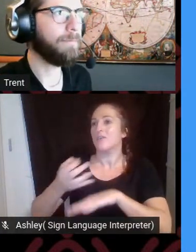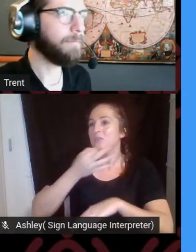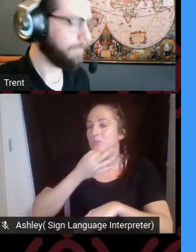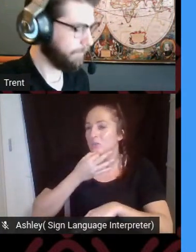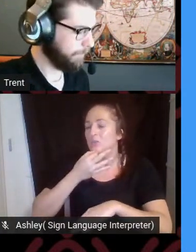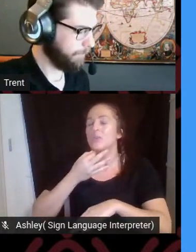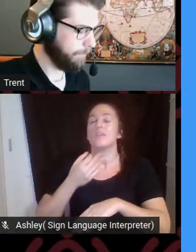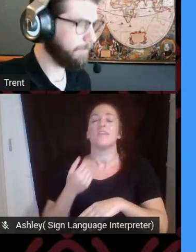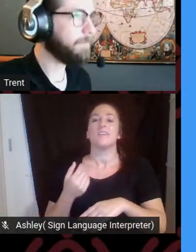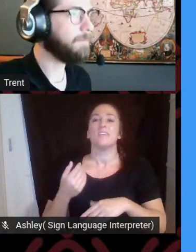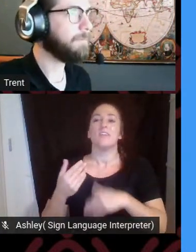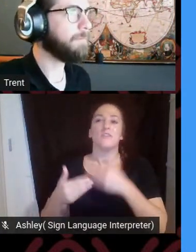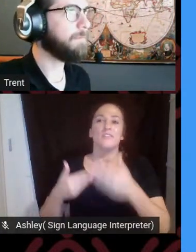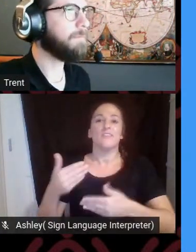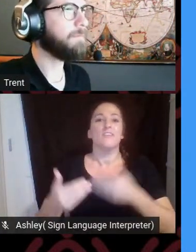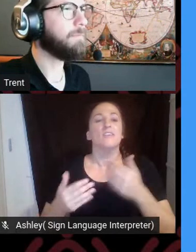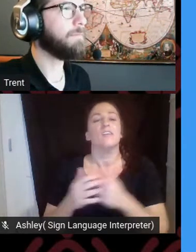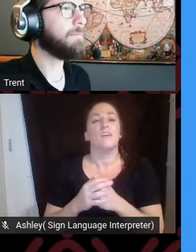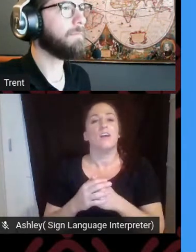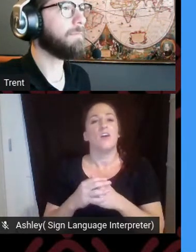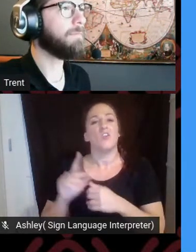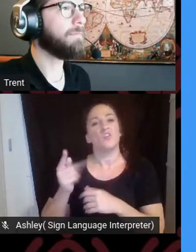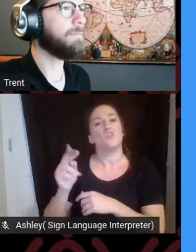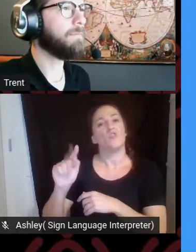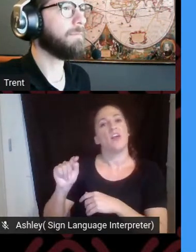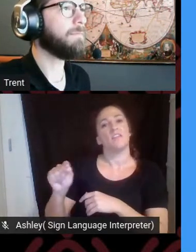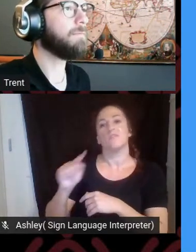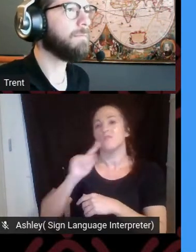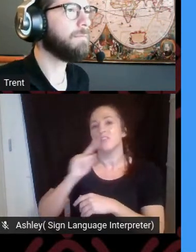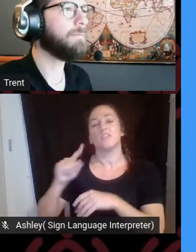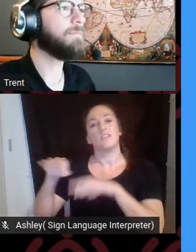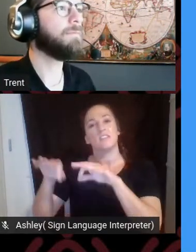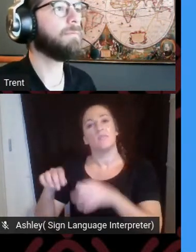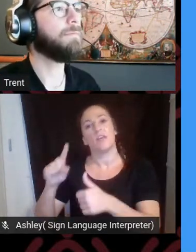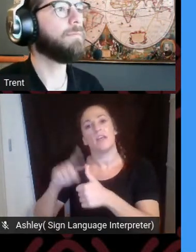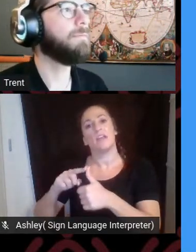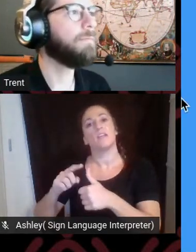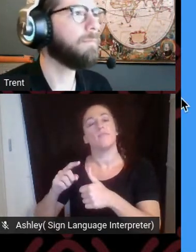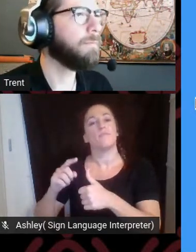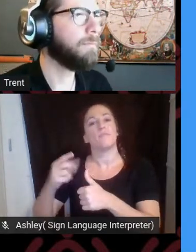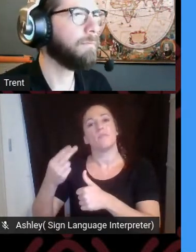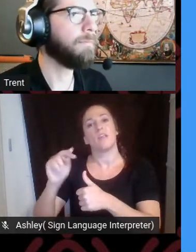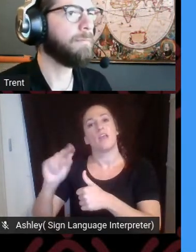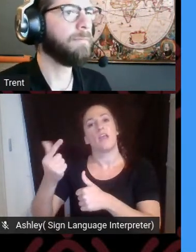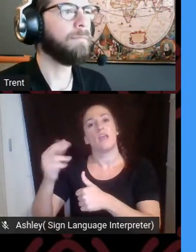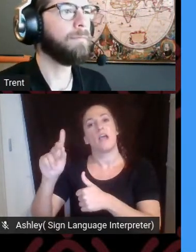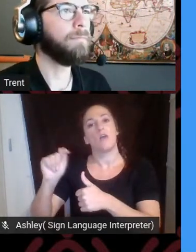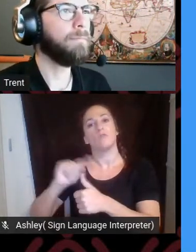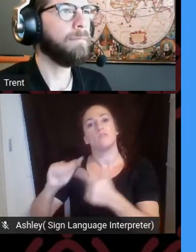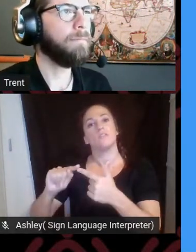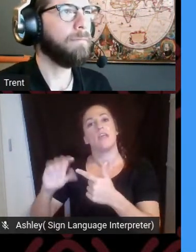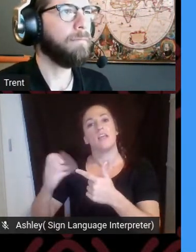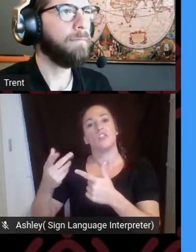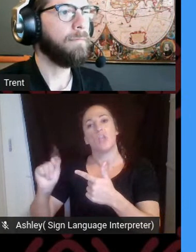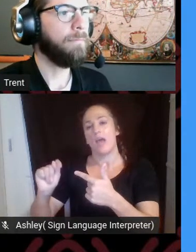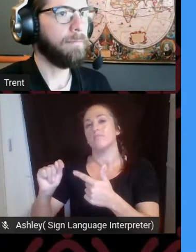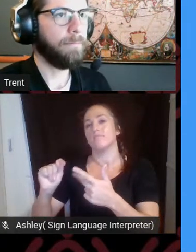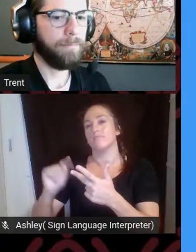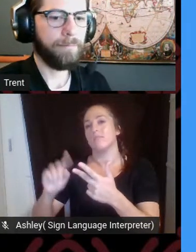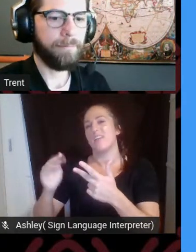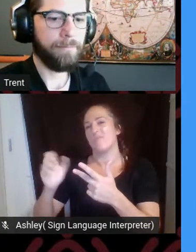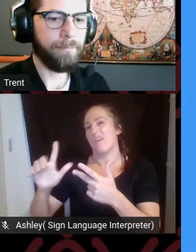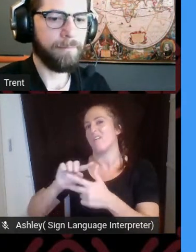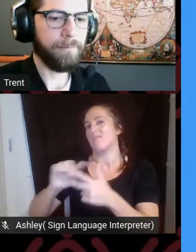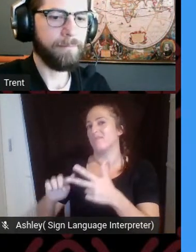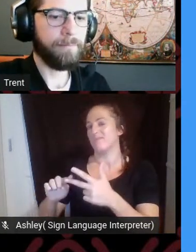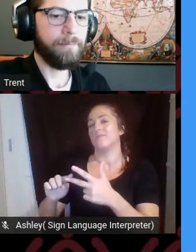overview. Trent really went over Hangouts chat when he went over mail. So just know that that chat